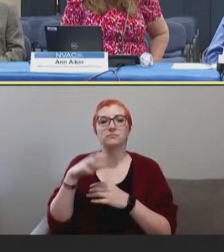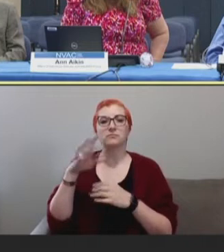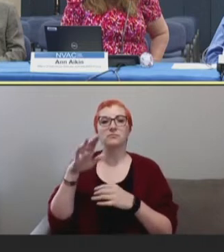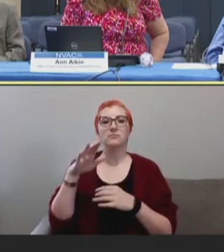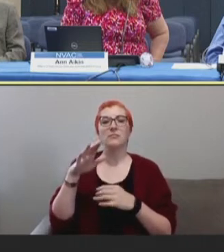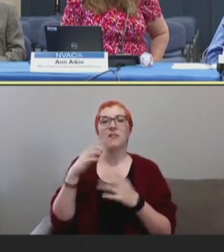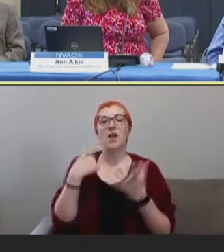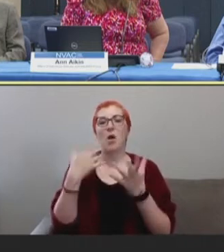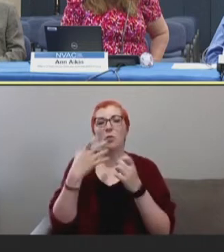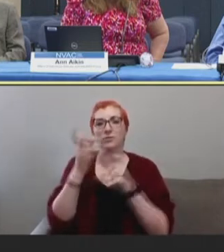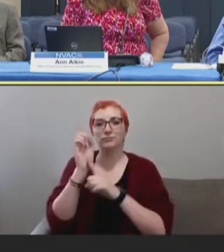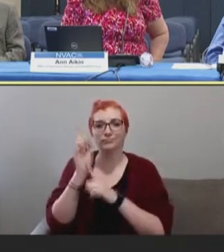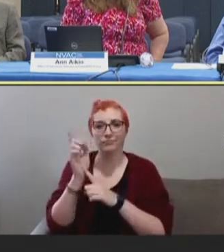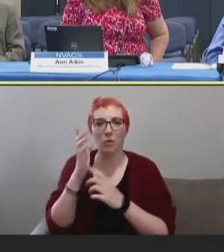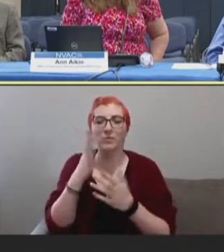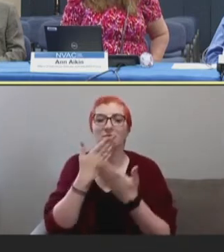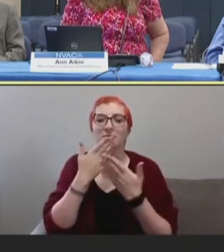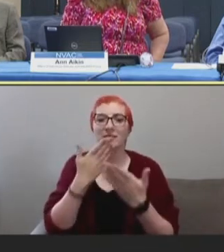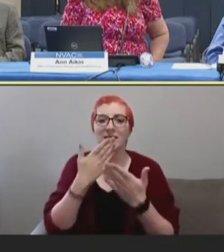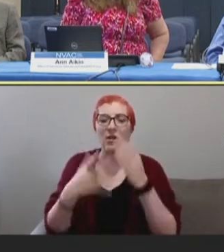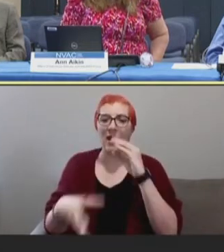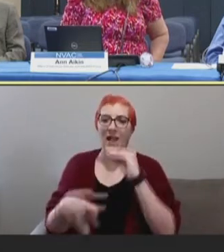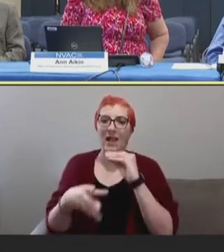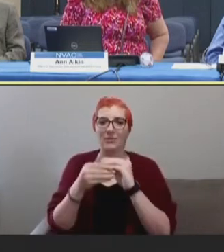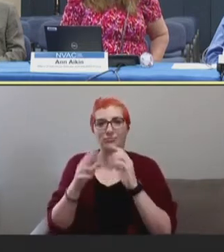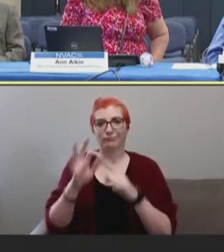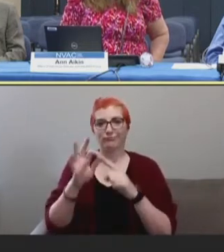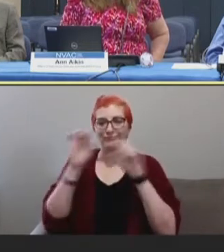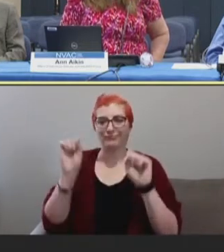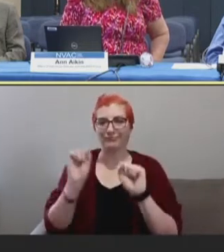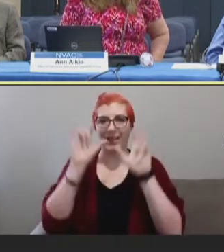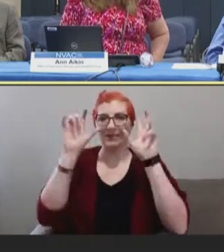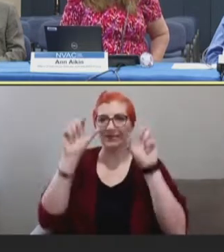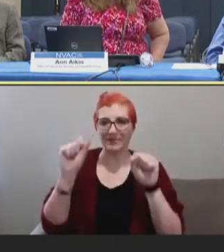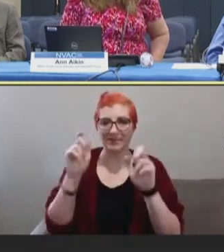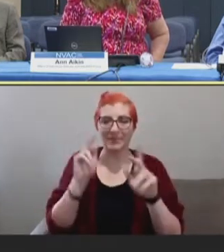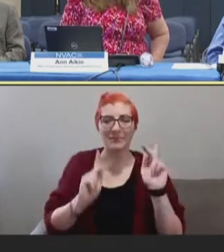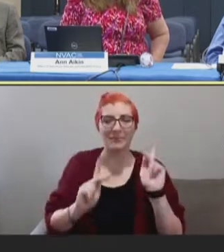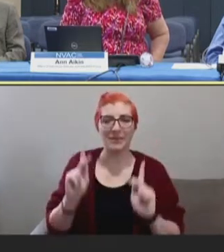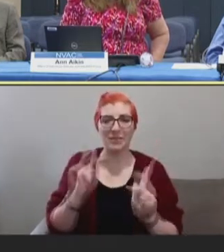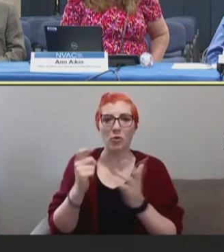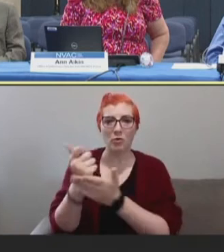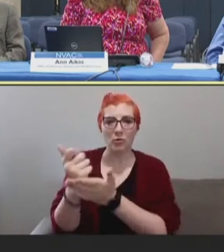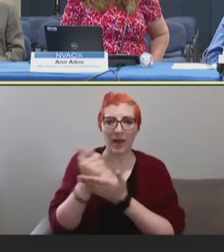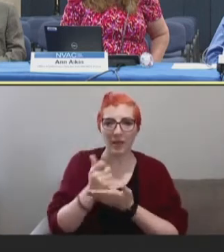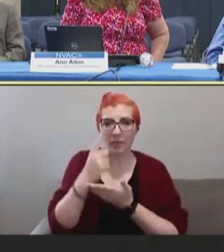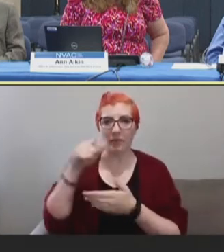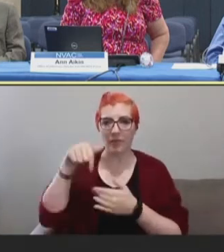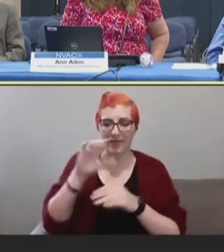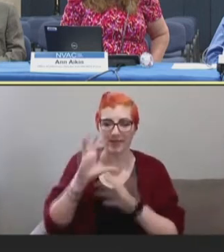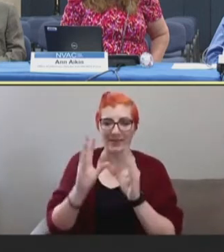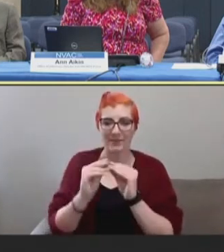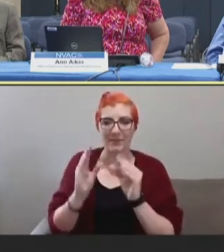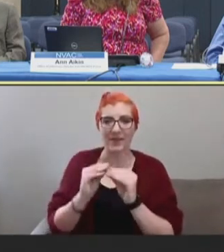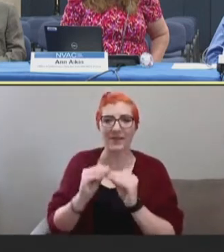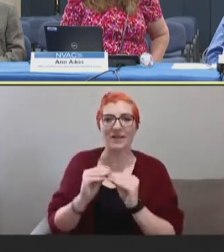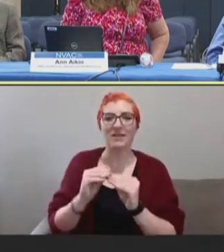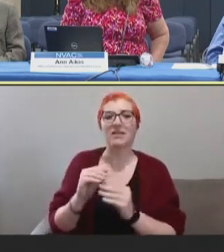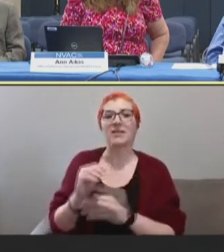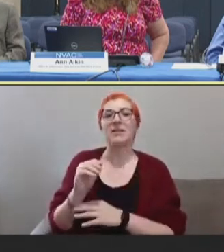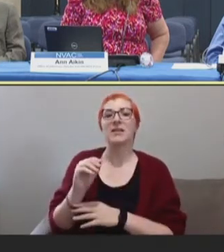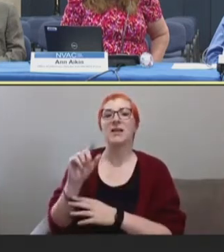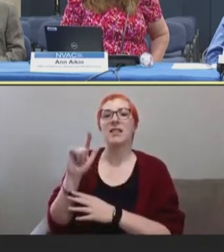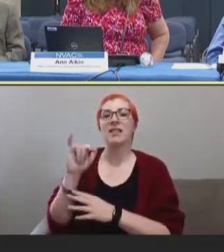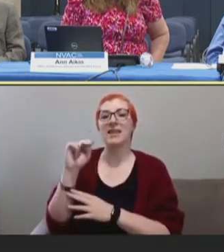to thank some extraordinary people who helped me for this meeting in particular: Celinda Franco, Ann